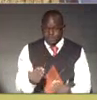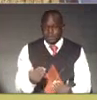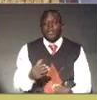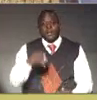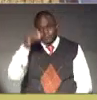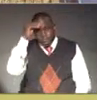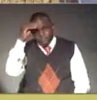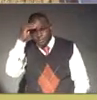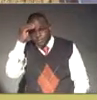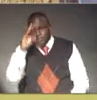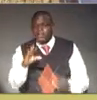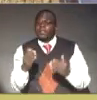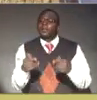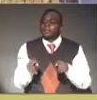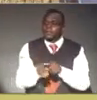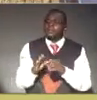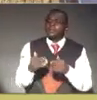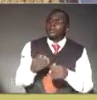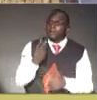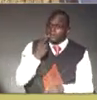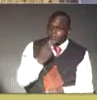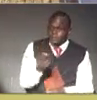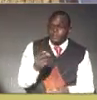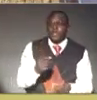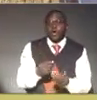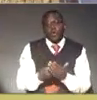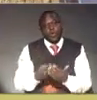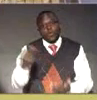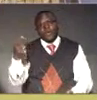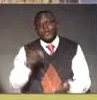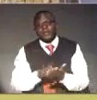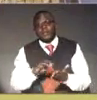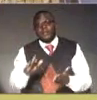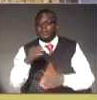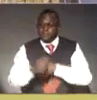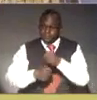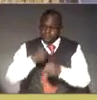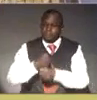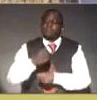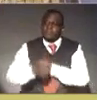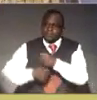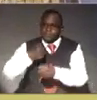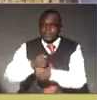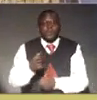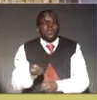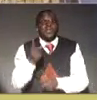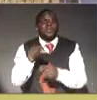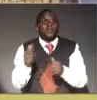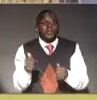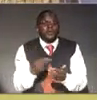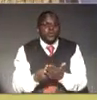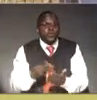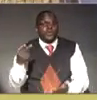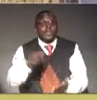learning a lot of things today, and probably even the viewer there. Holy Thursday, it comes every year and it goes. But do you understand what it really means? And